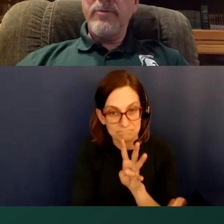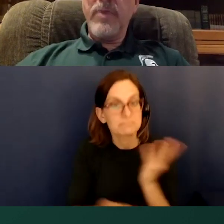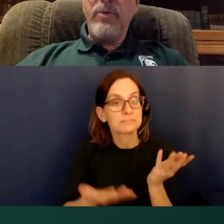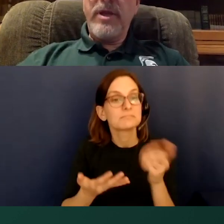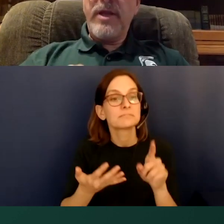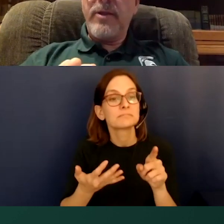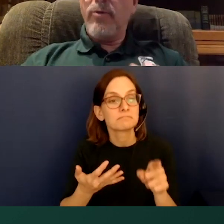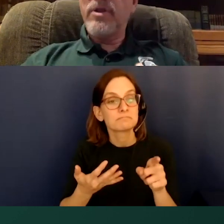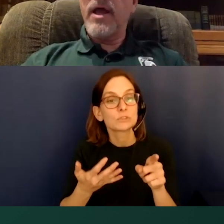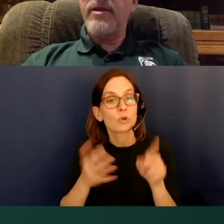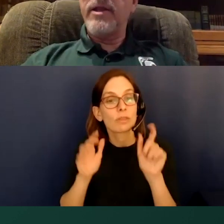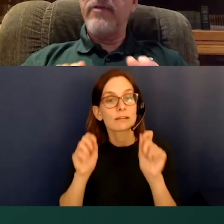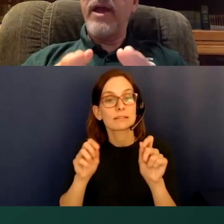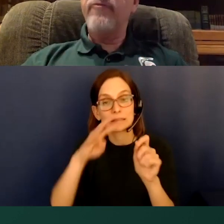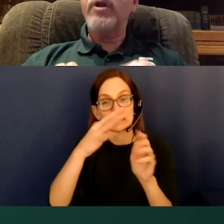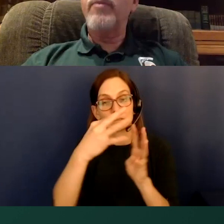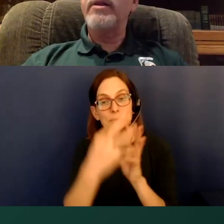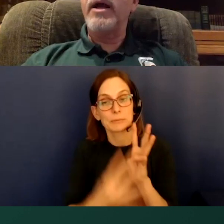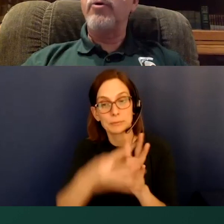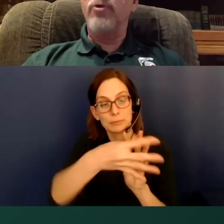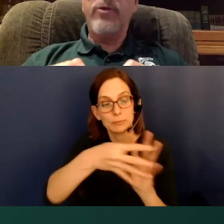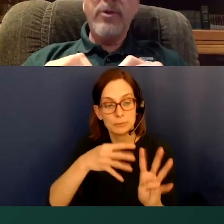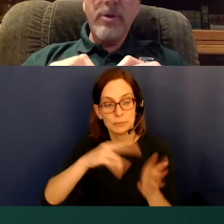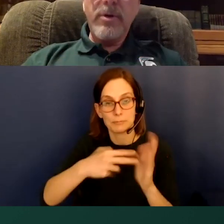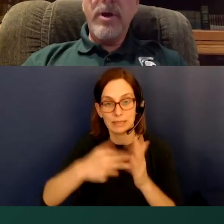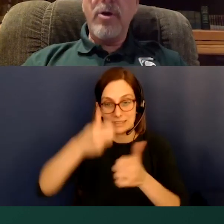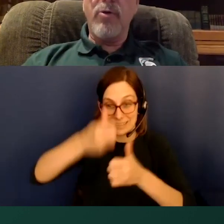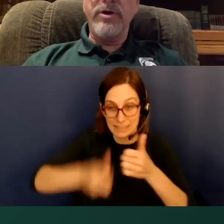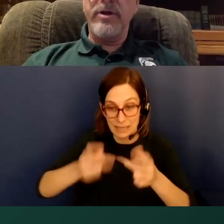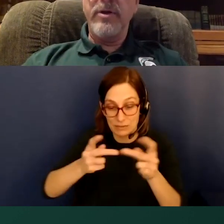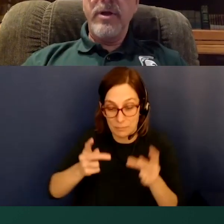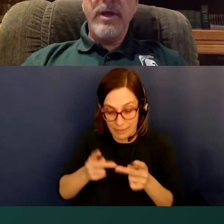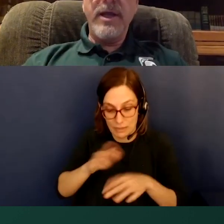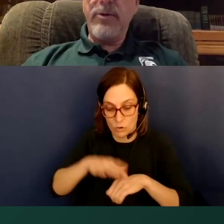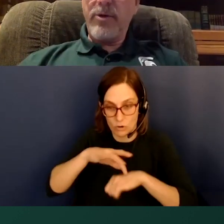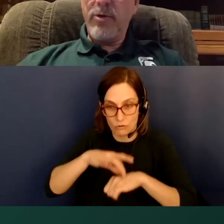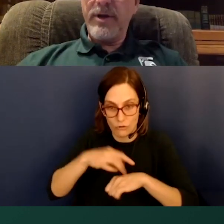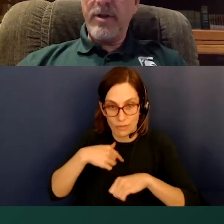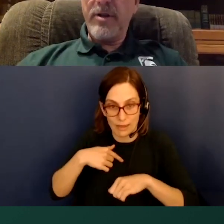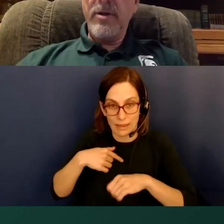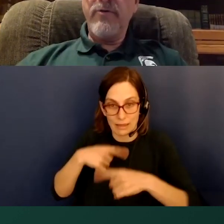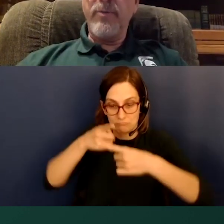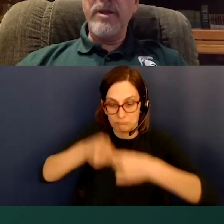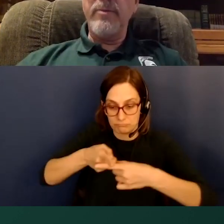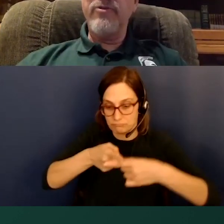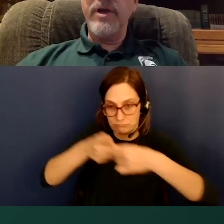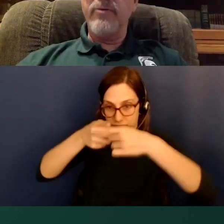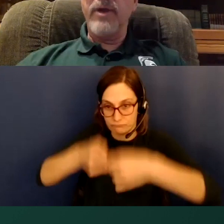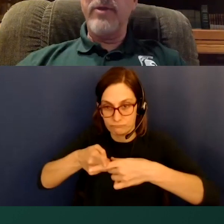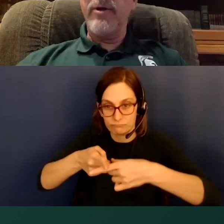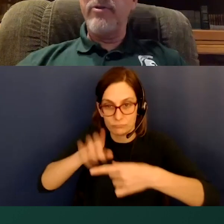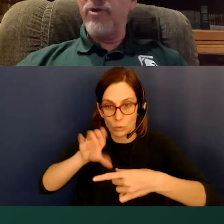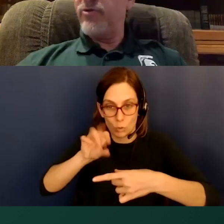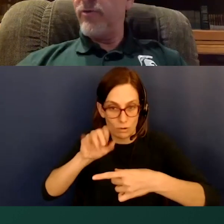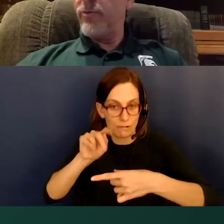take those lines and give every spot on Earth a coordinate. Here are the coordinates for Midland, Michigan,